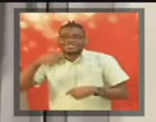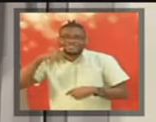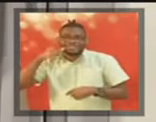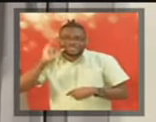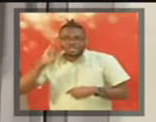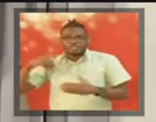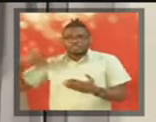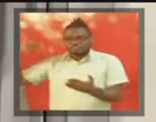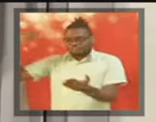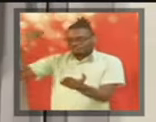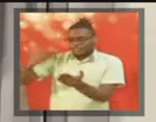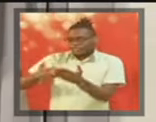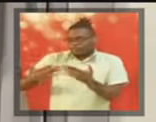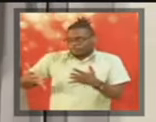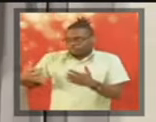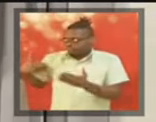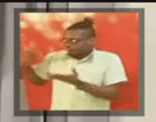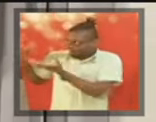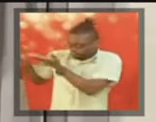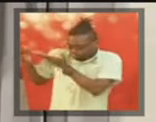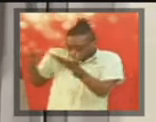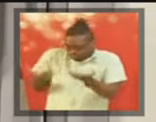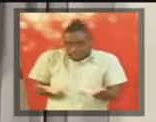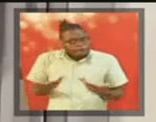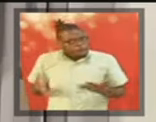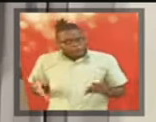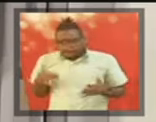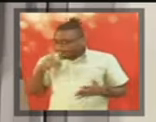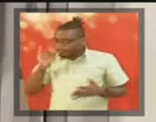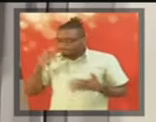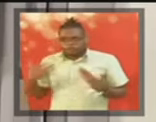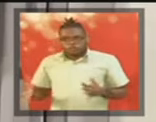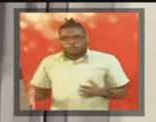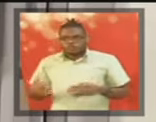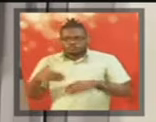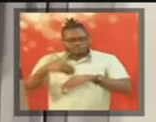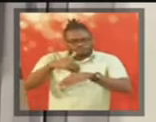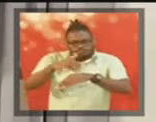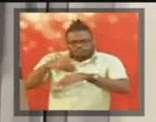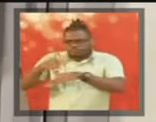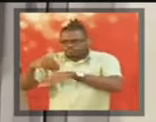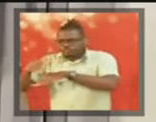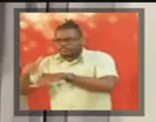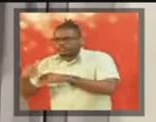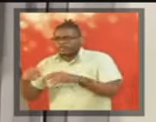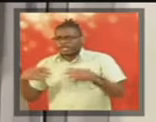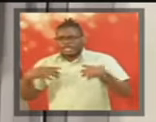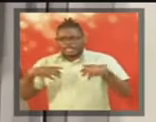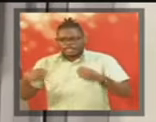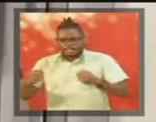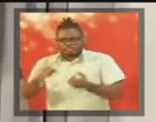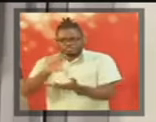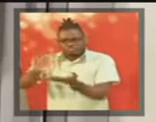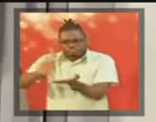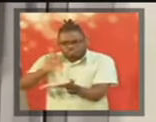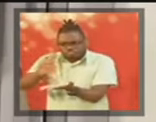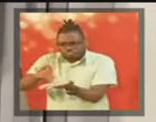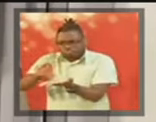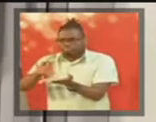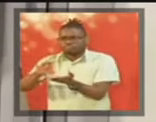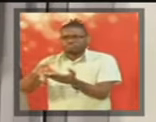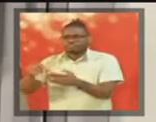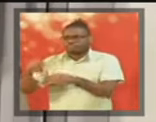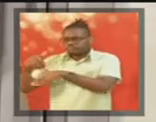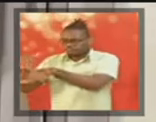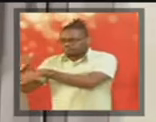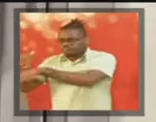our central stores later on today, and then distributed to the health centers, both in Trinidad and Tobago, over the weekend into the early part of next